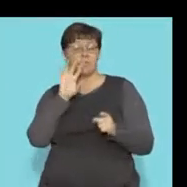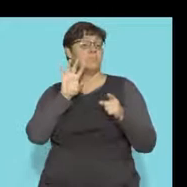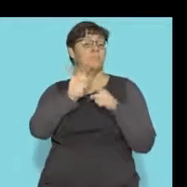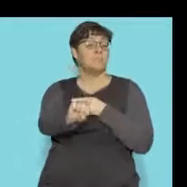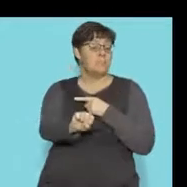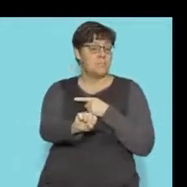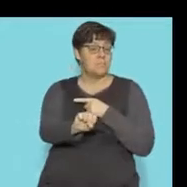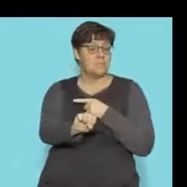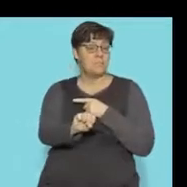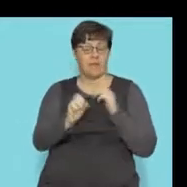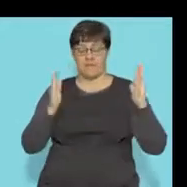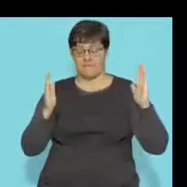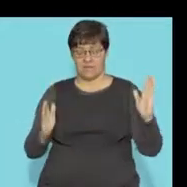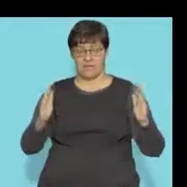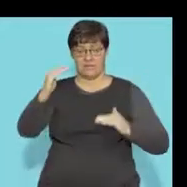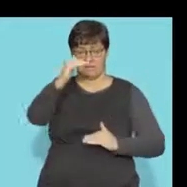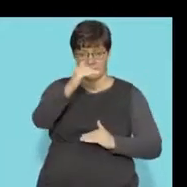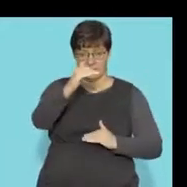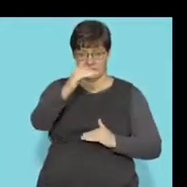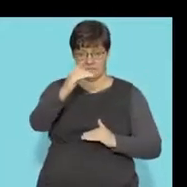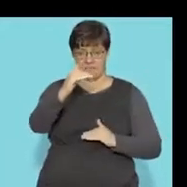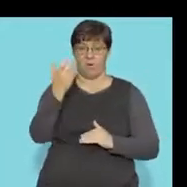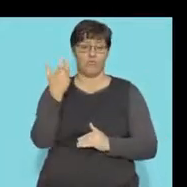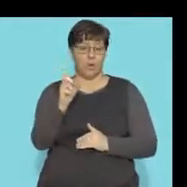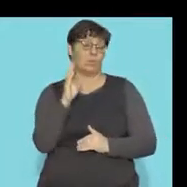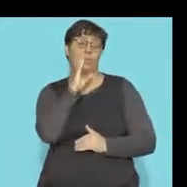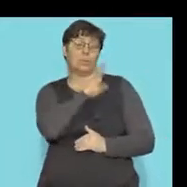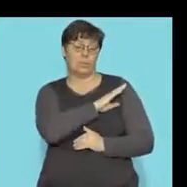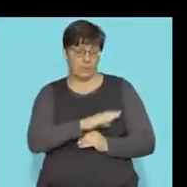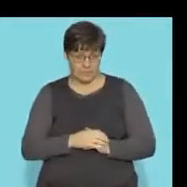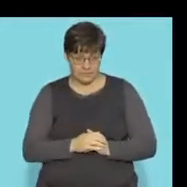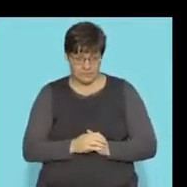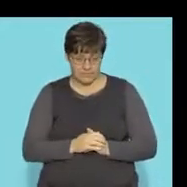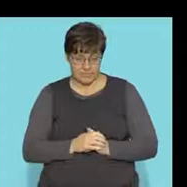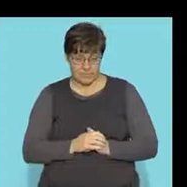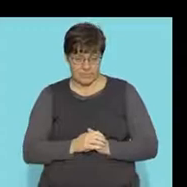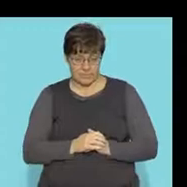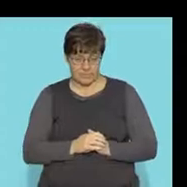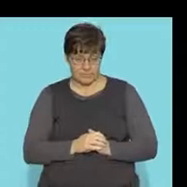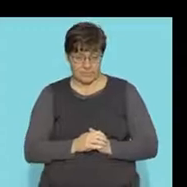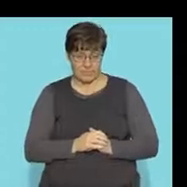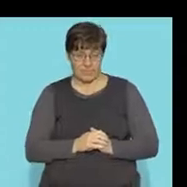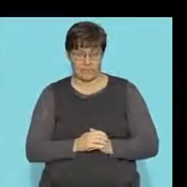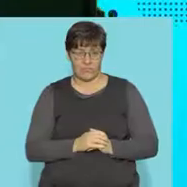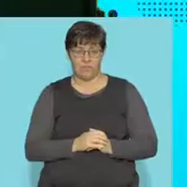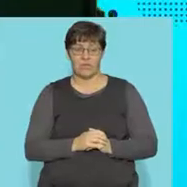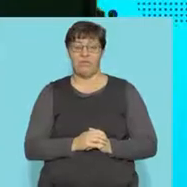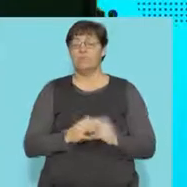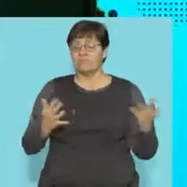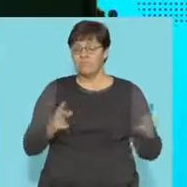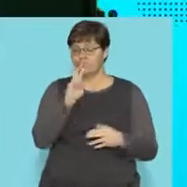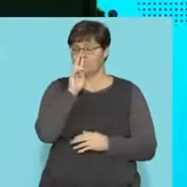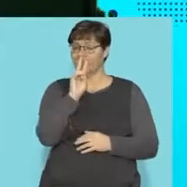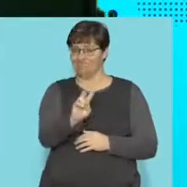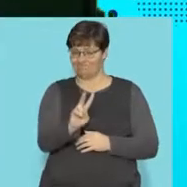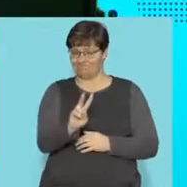area of the field that is not golden. So everyone, hopefully at this point, you can